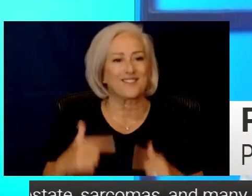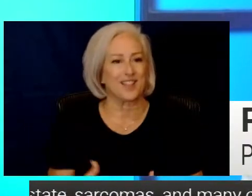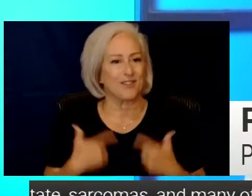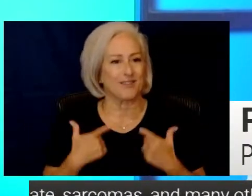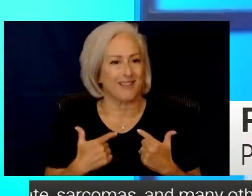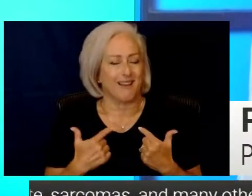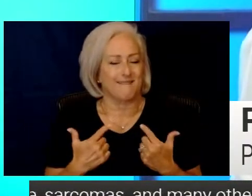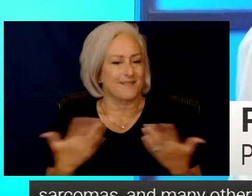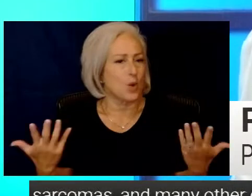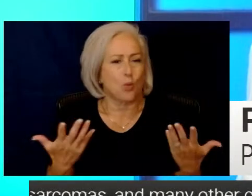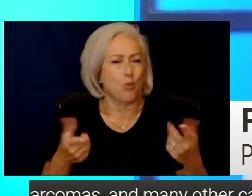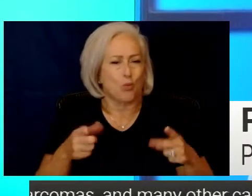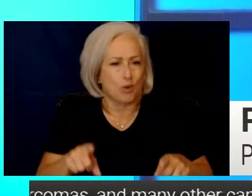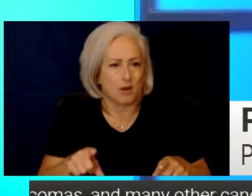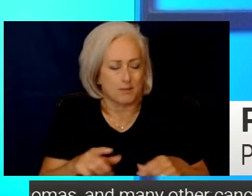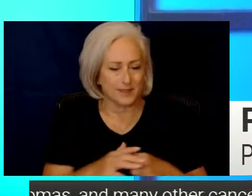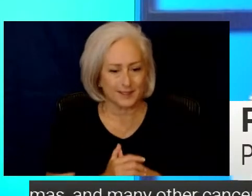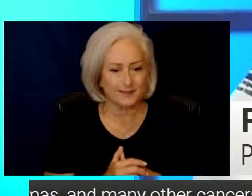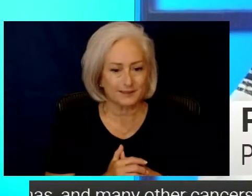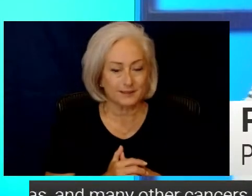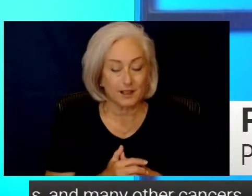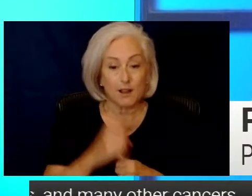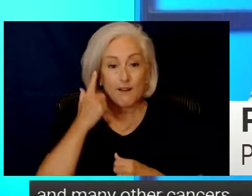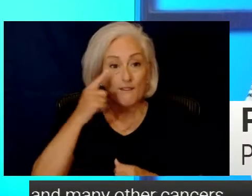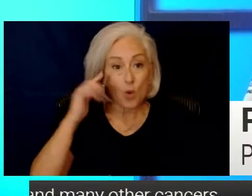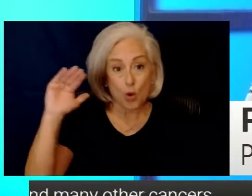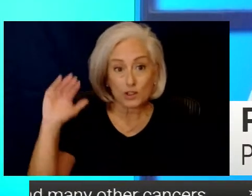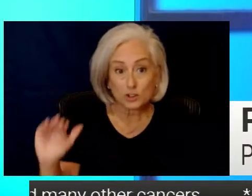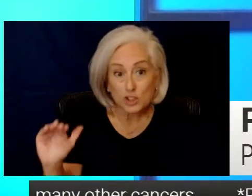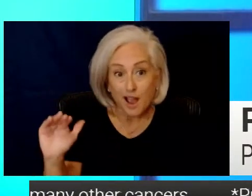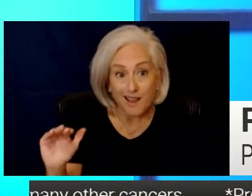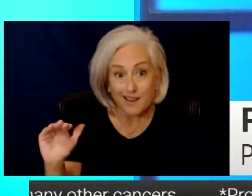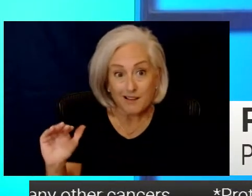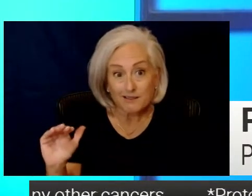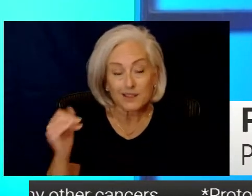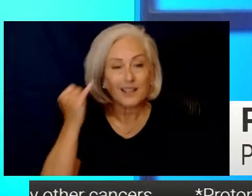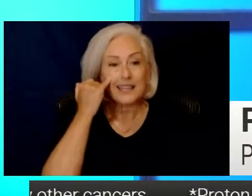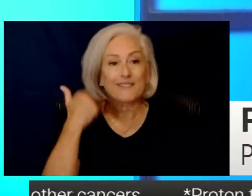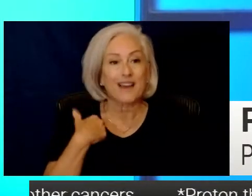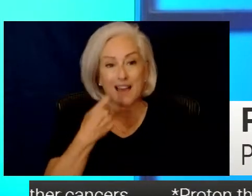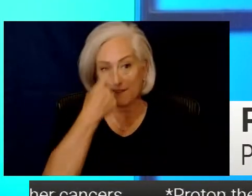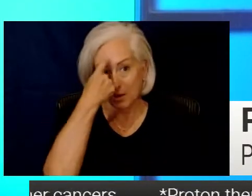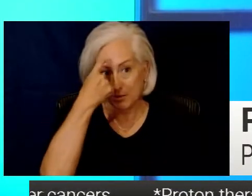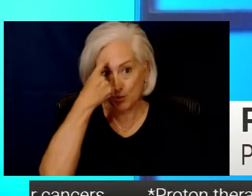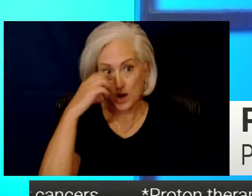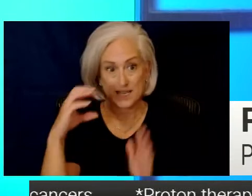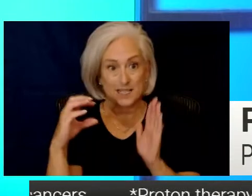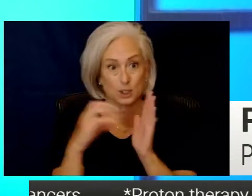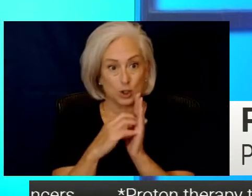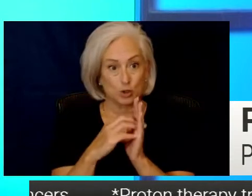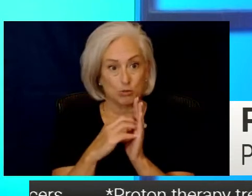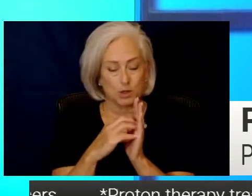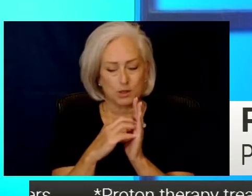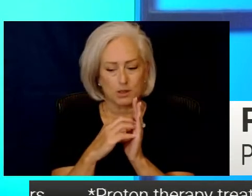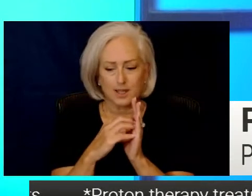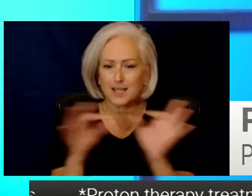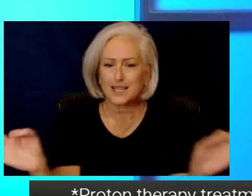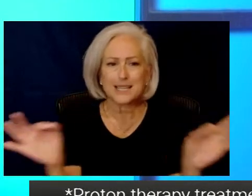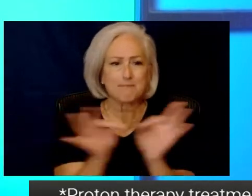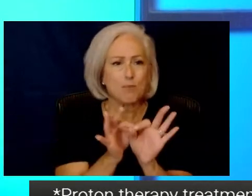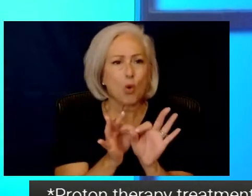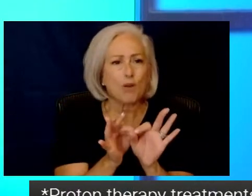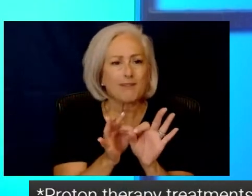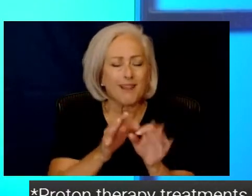And so for a child, for example, if we're treating a brain tumor, we want to leave the rest of the brain as free as possible so we